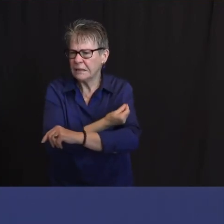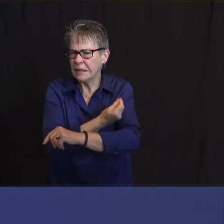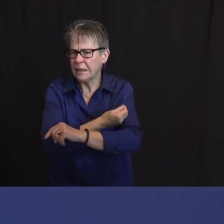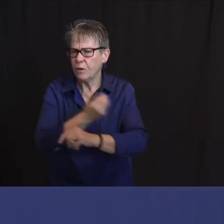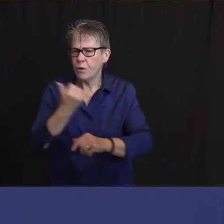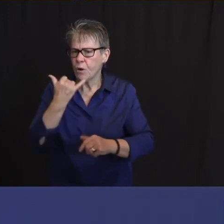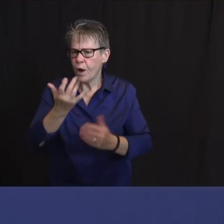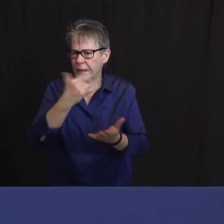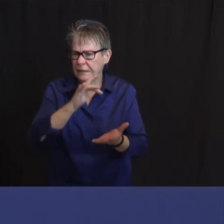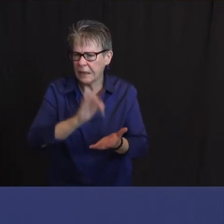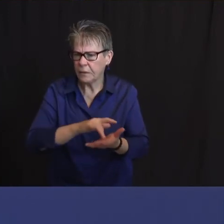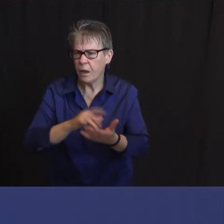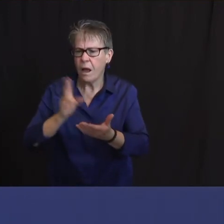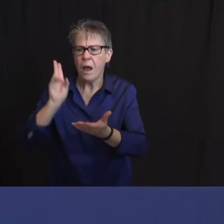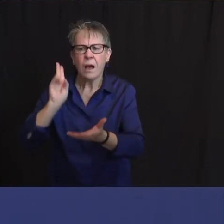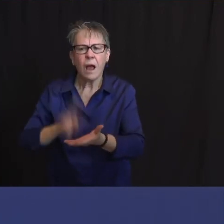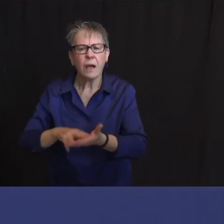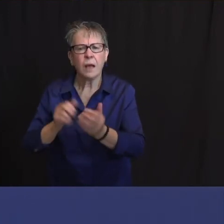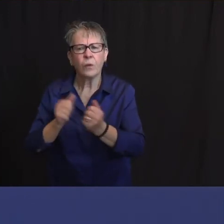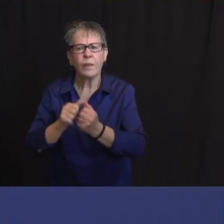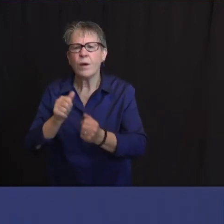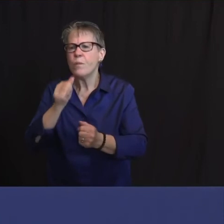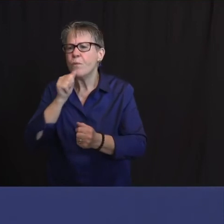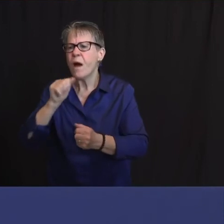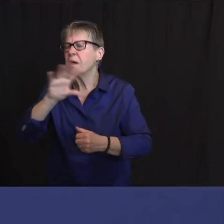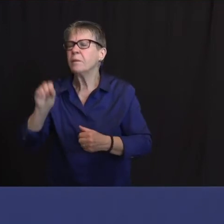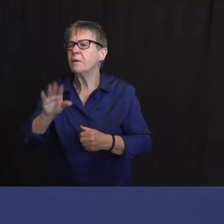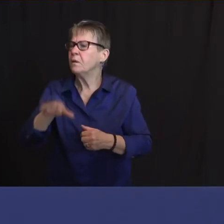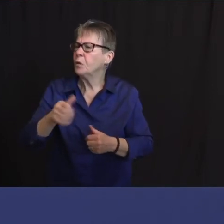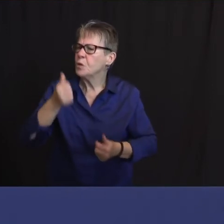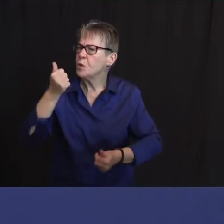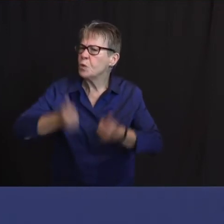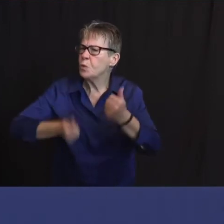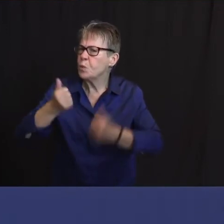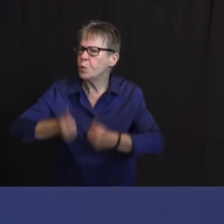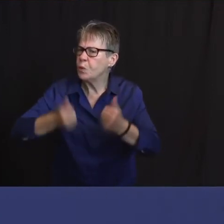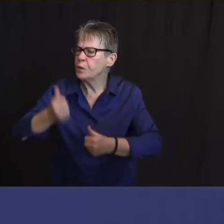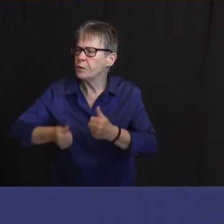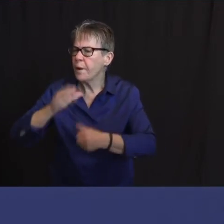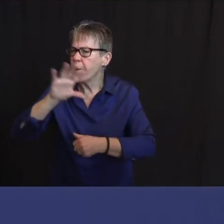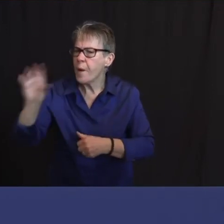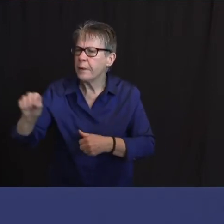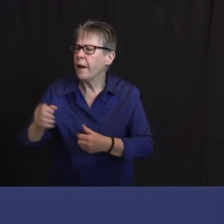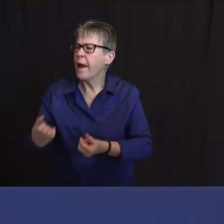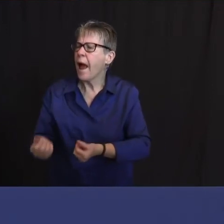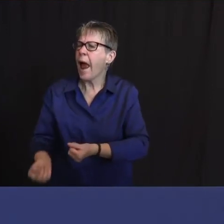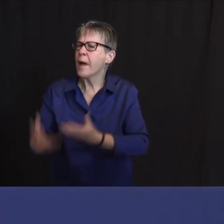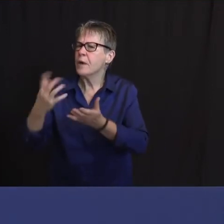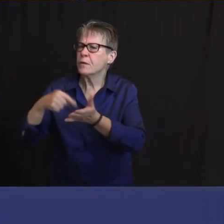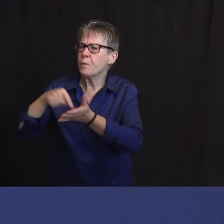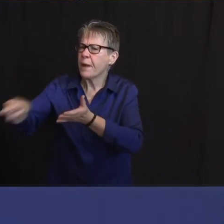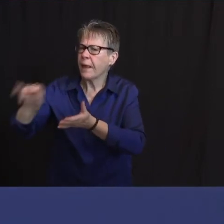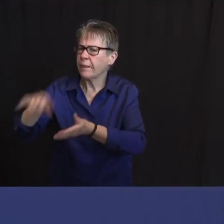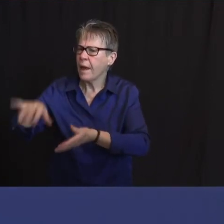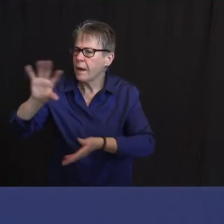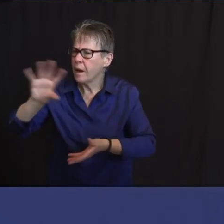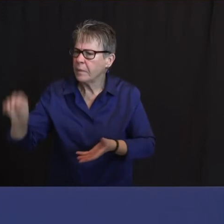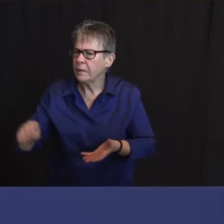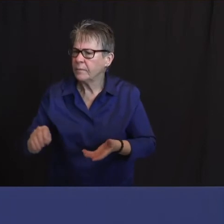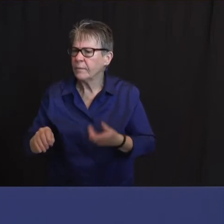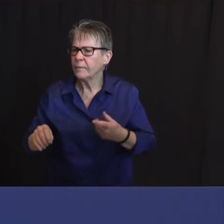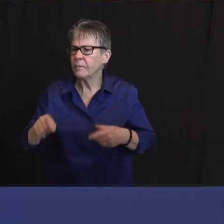to a private company. Which company is it, and how much are they being paid? And also, to clarify, you said 58,000